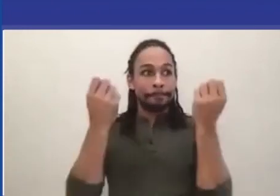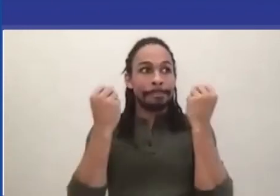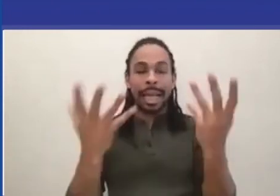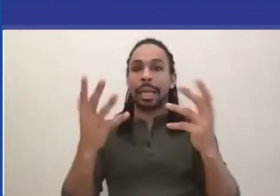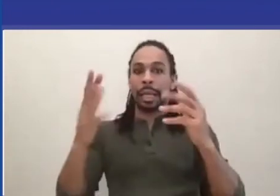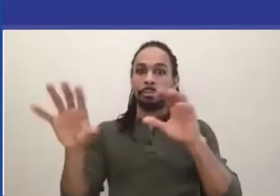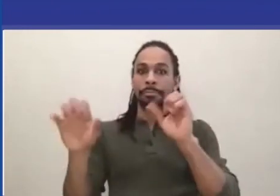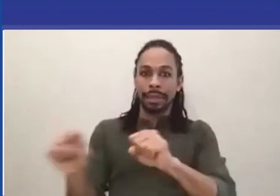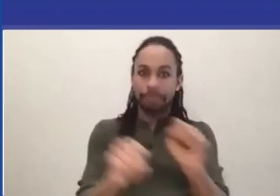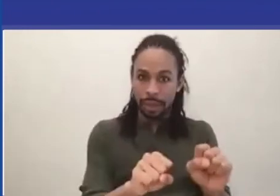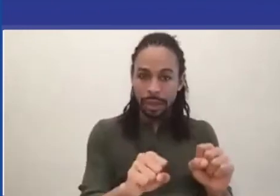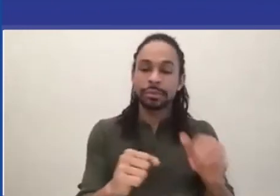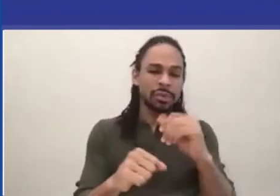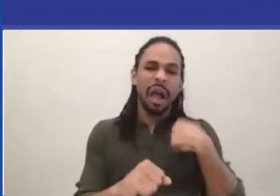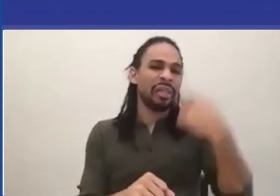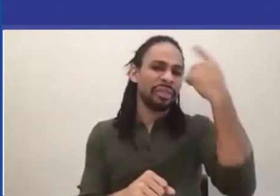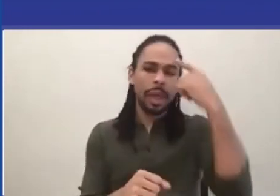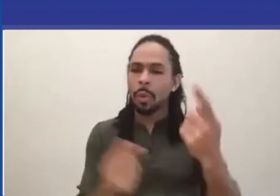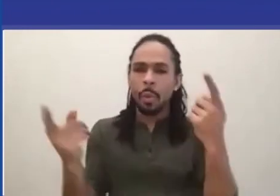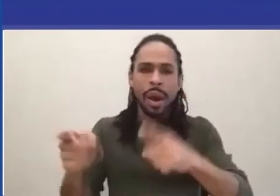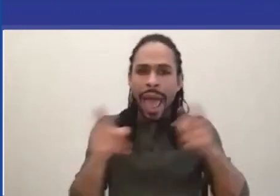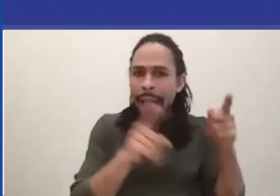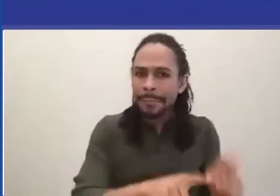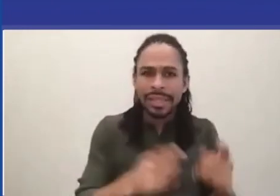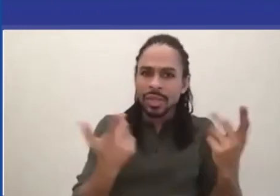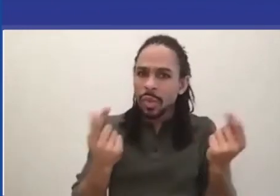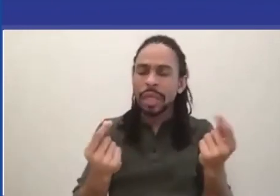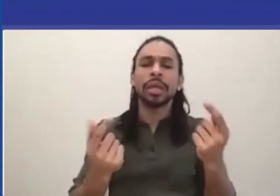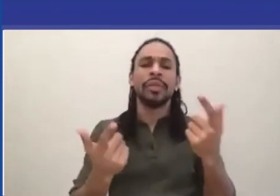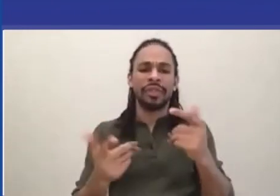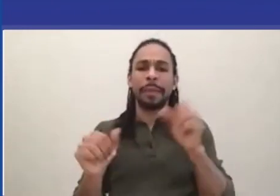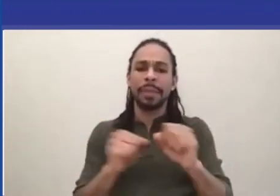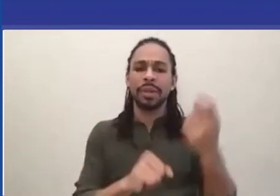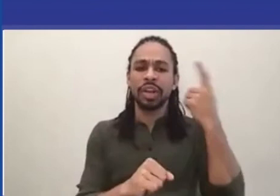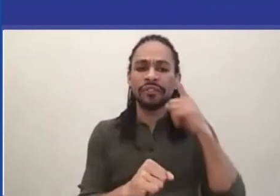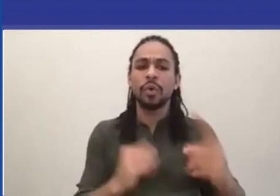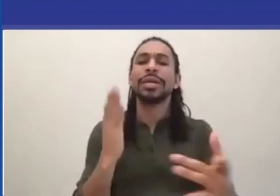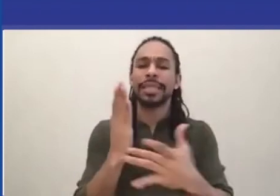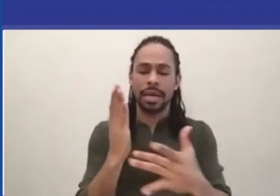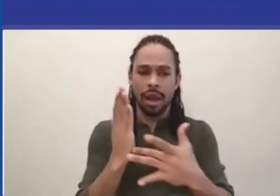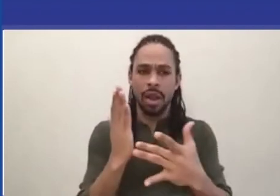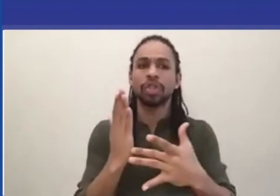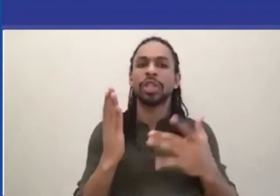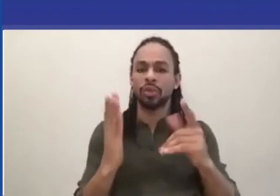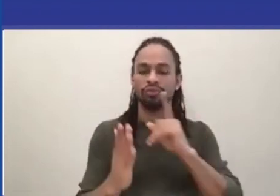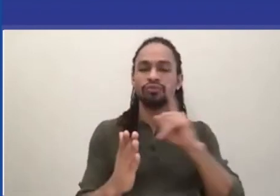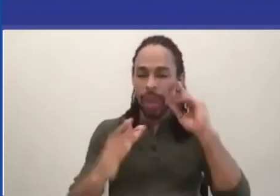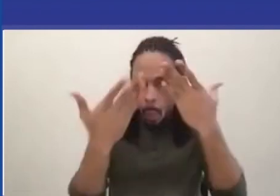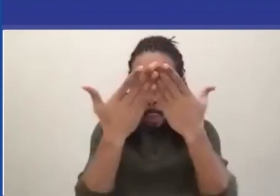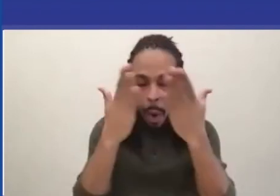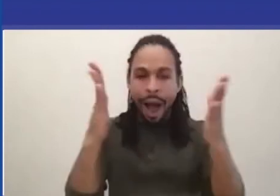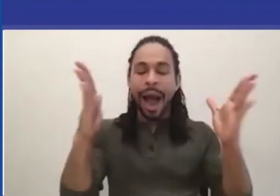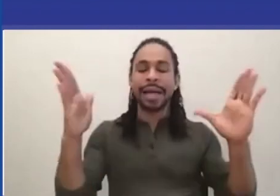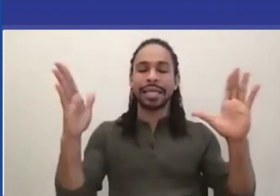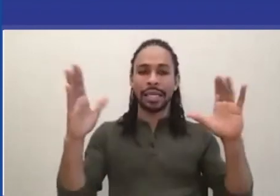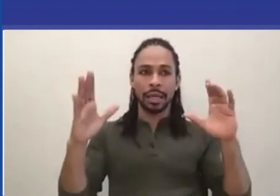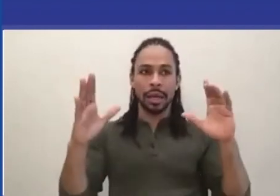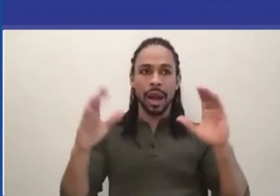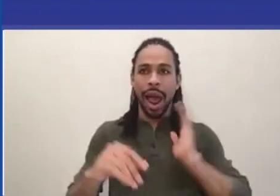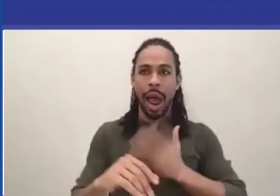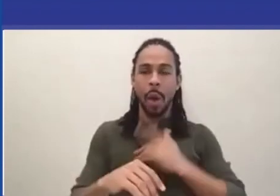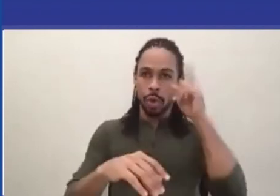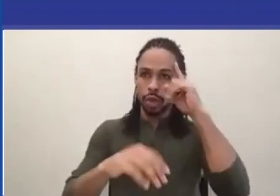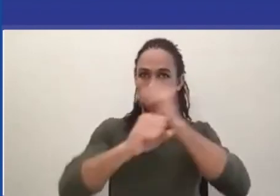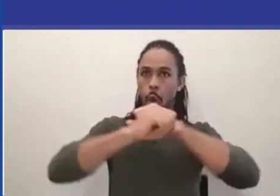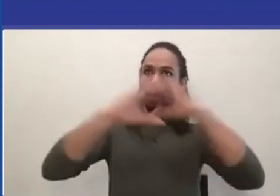ability for technology to enlarge in the scope and the quality of what